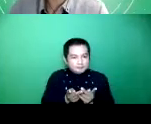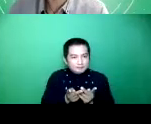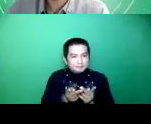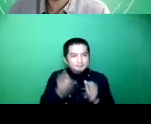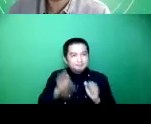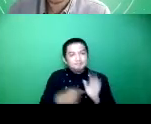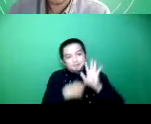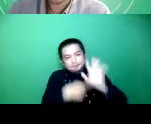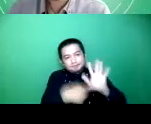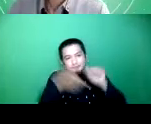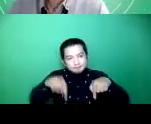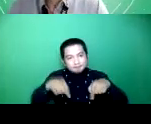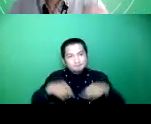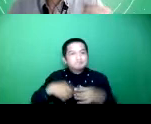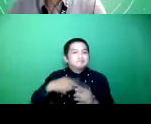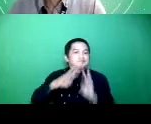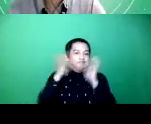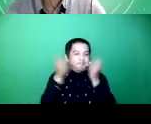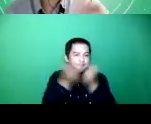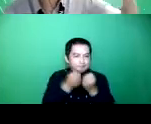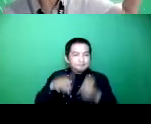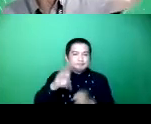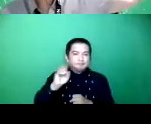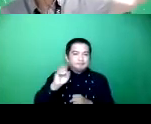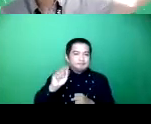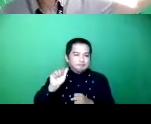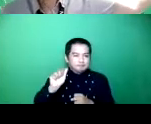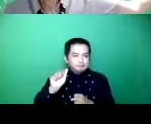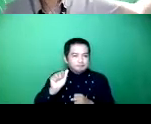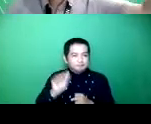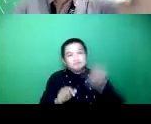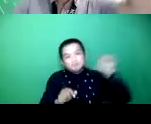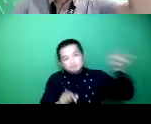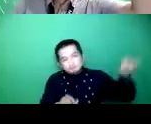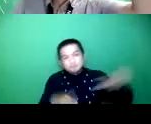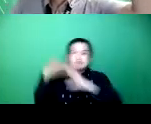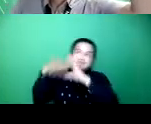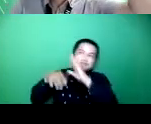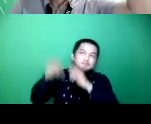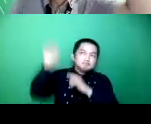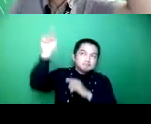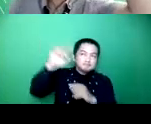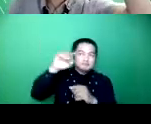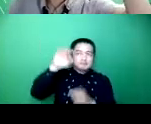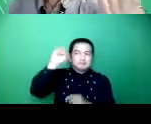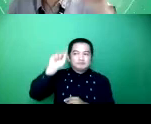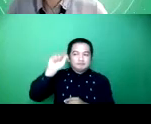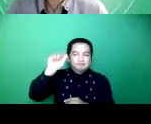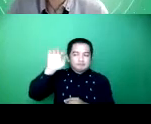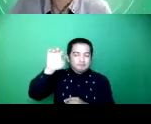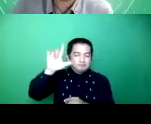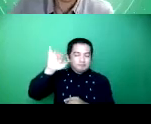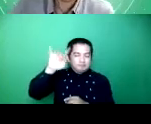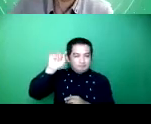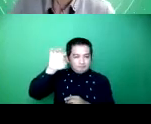this webinar to you right now, but this data could have been shipped to Europe, bounced off a satellite somewhere across the globe, and then sent back to